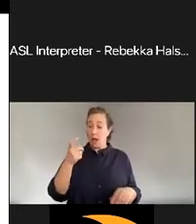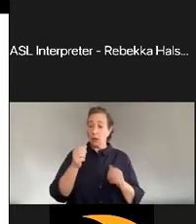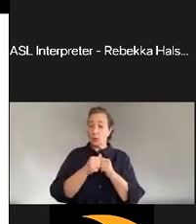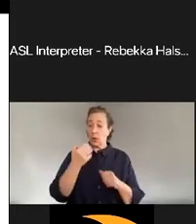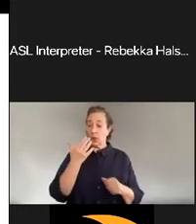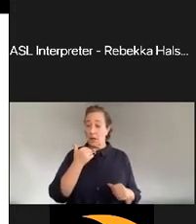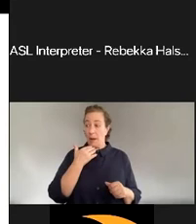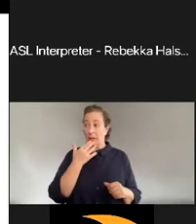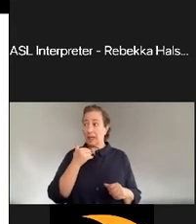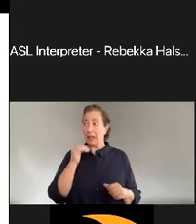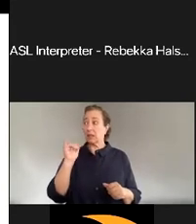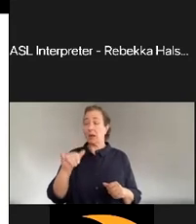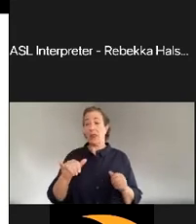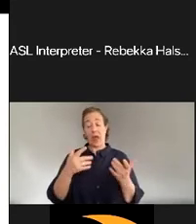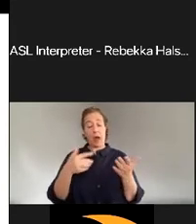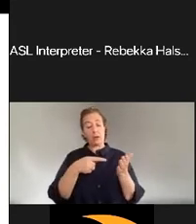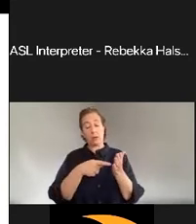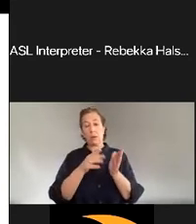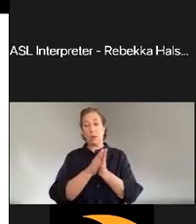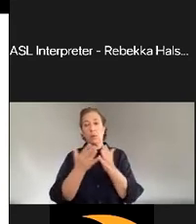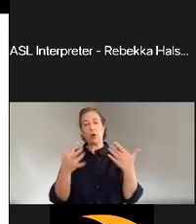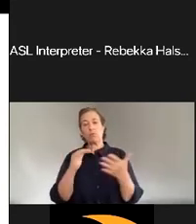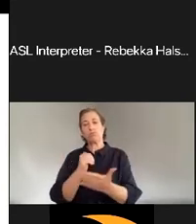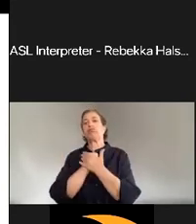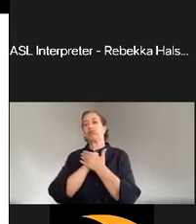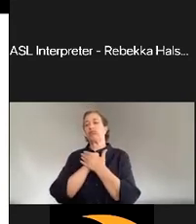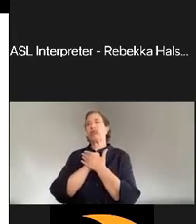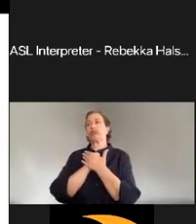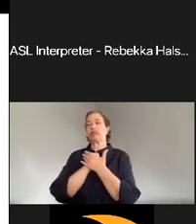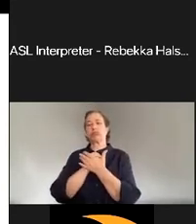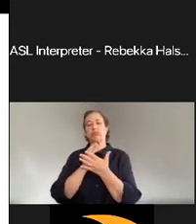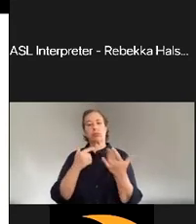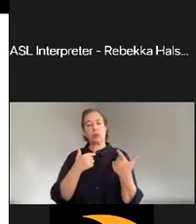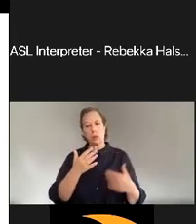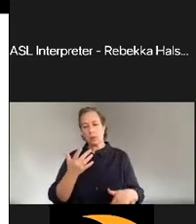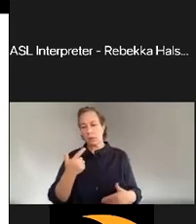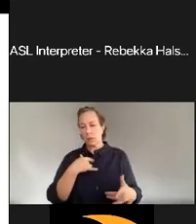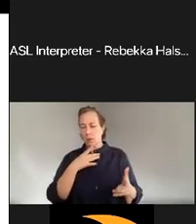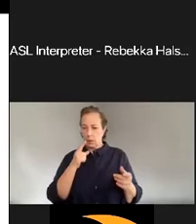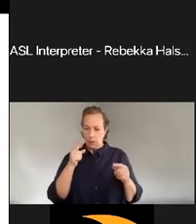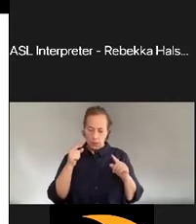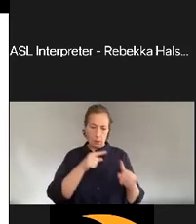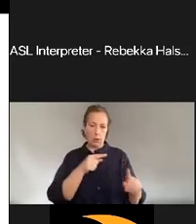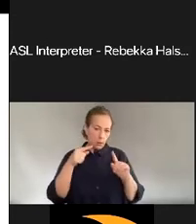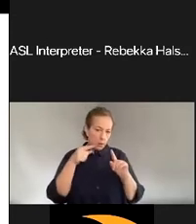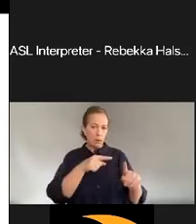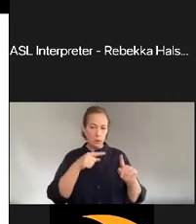became my go-to book, my go-to resource. And my son was also able to use it. It's very easy to